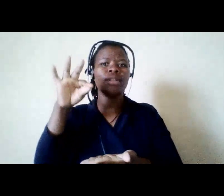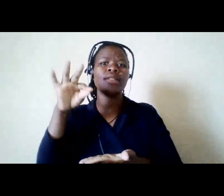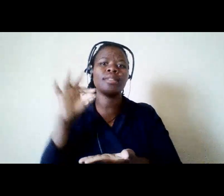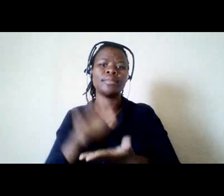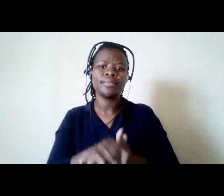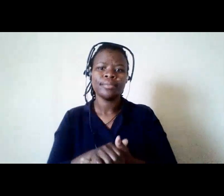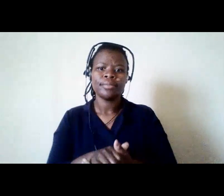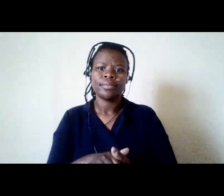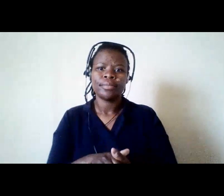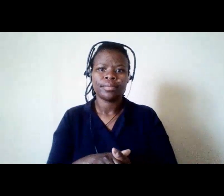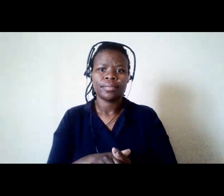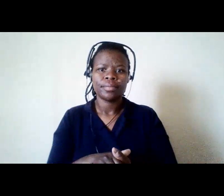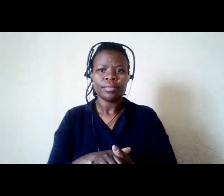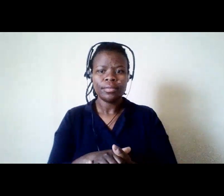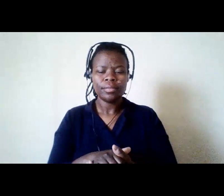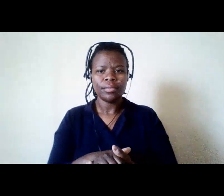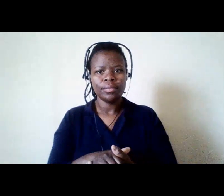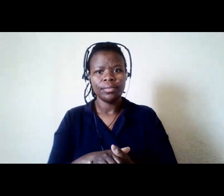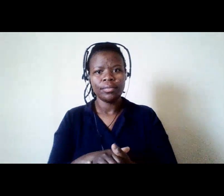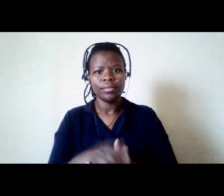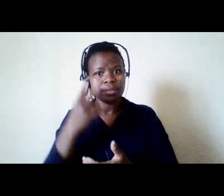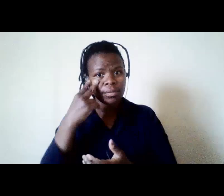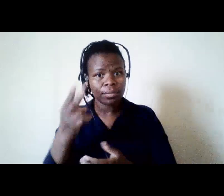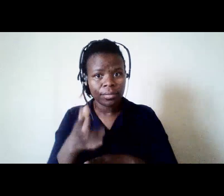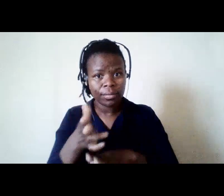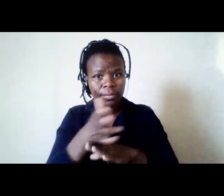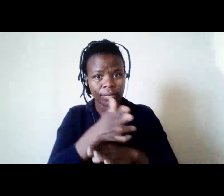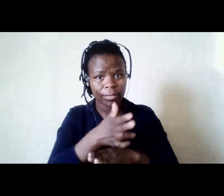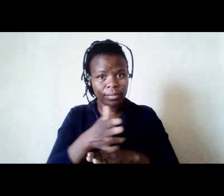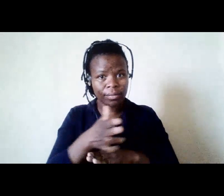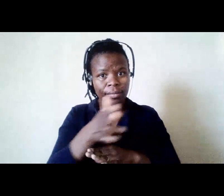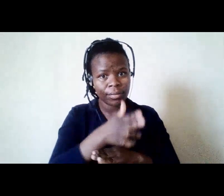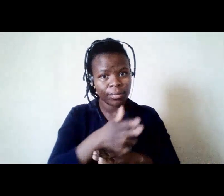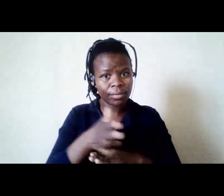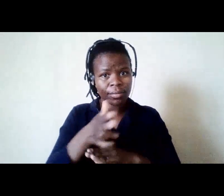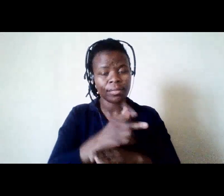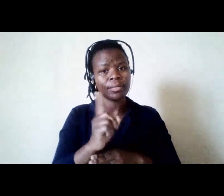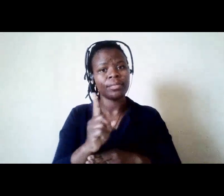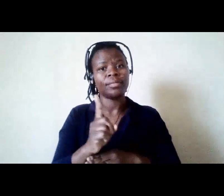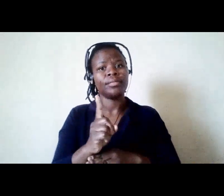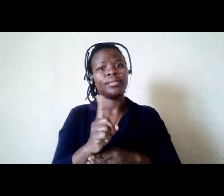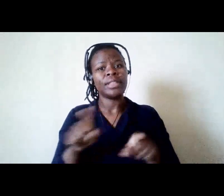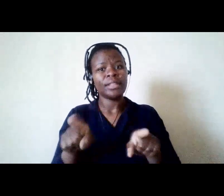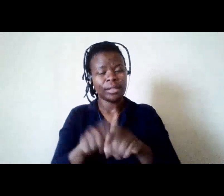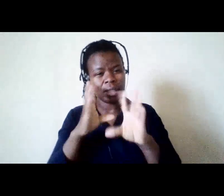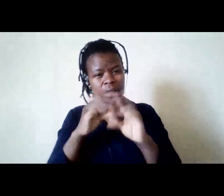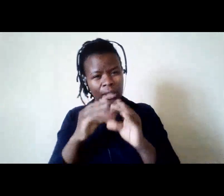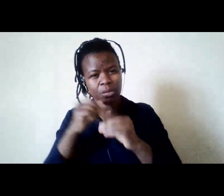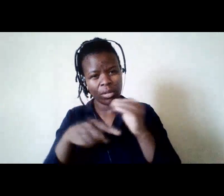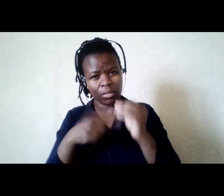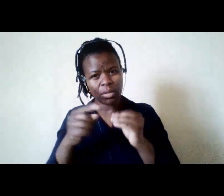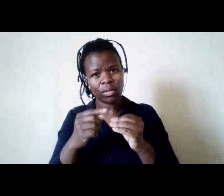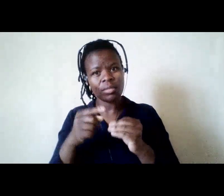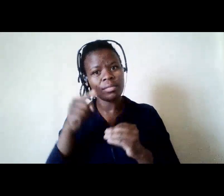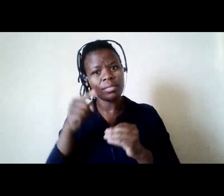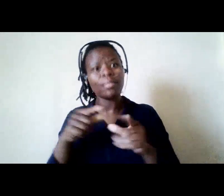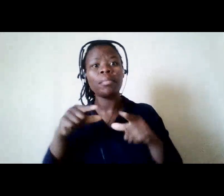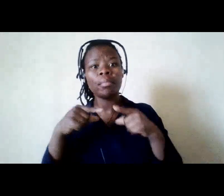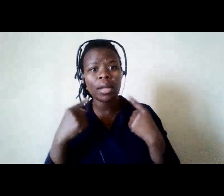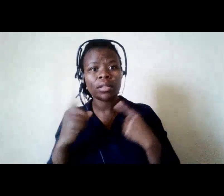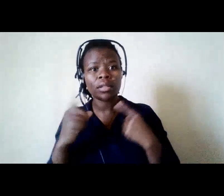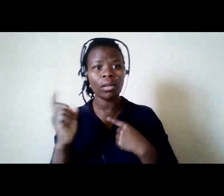saw the video that Marlene Leroux did with Prof. Judith McKenzie, and how she spoke about these pastors that came to her home and